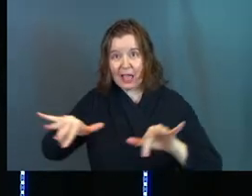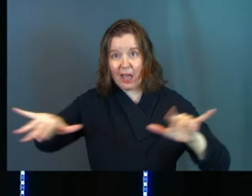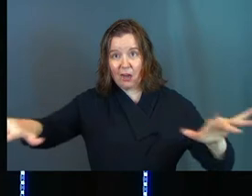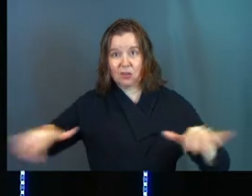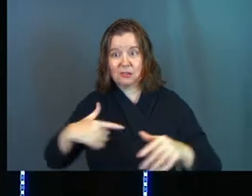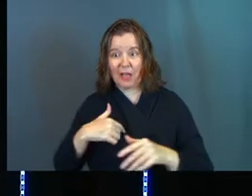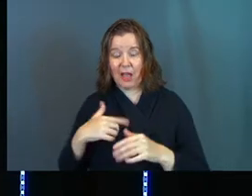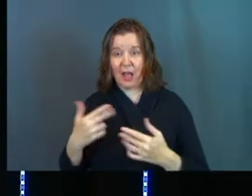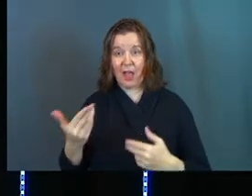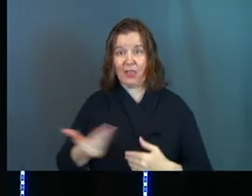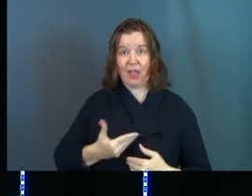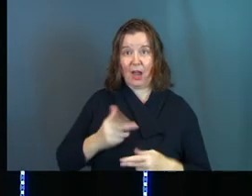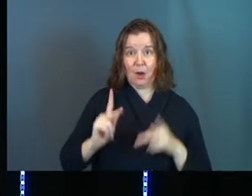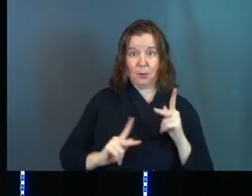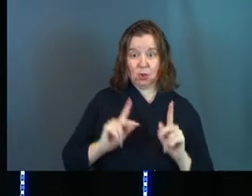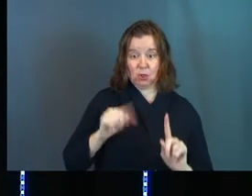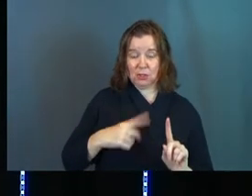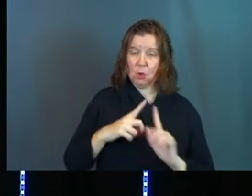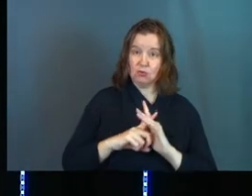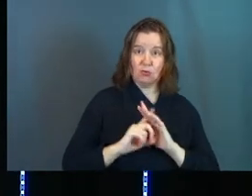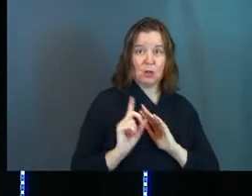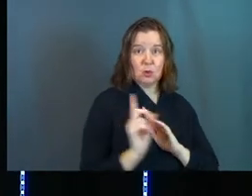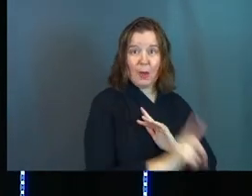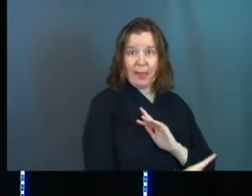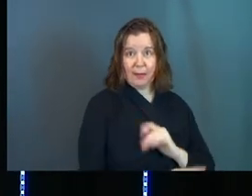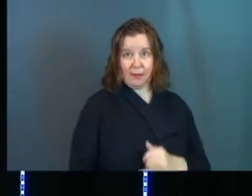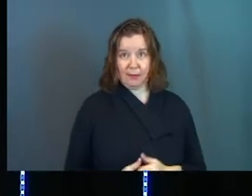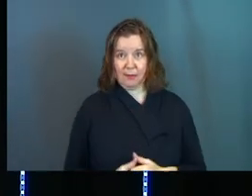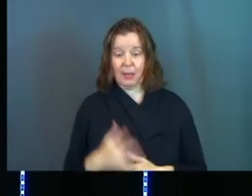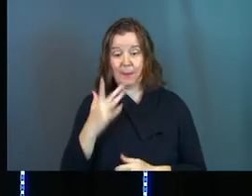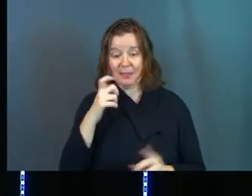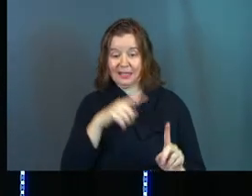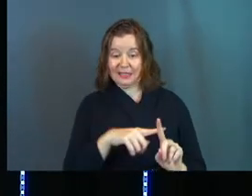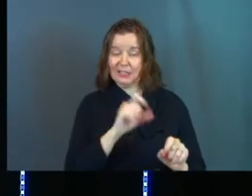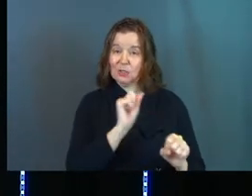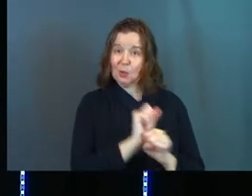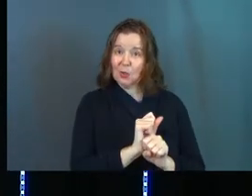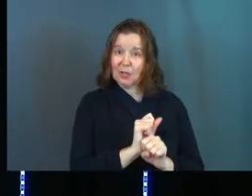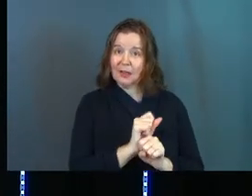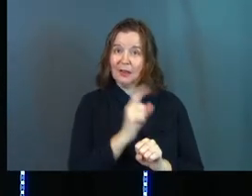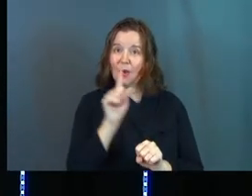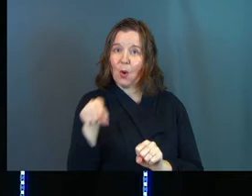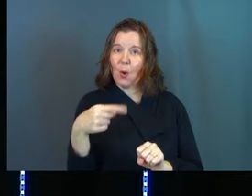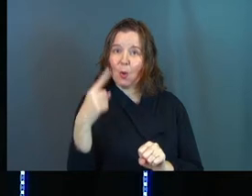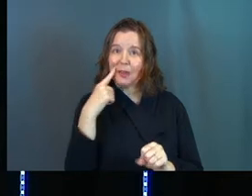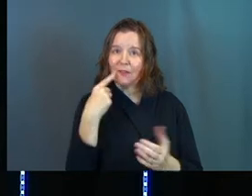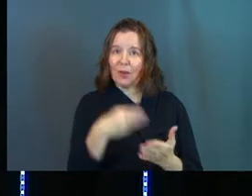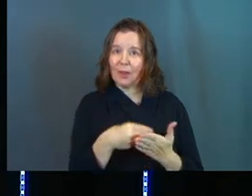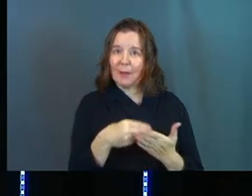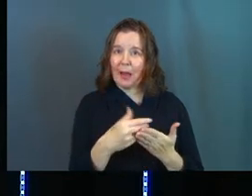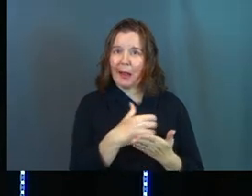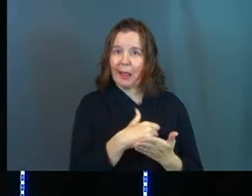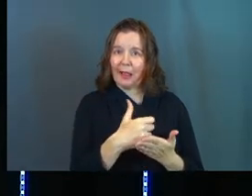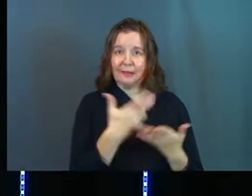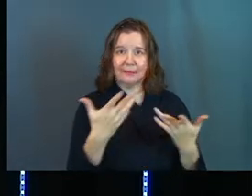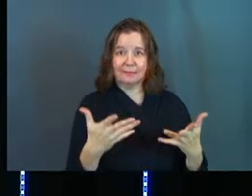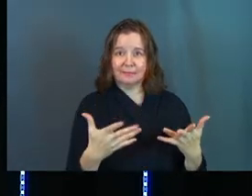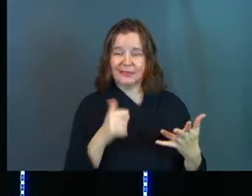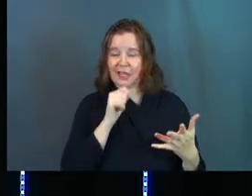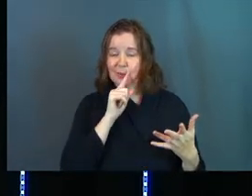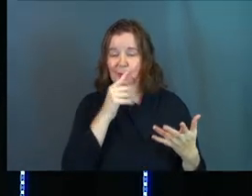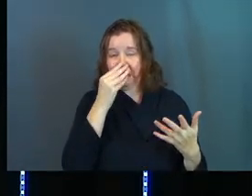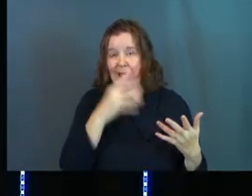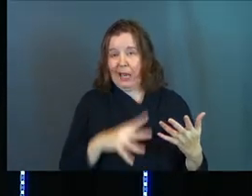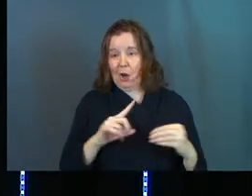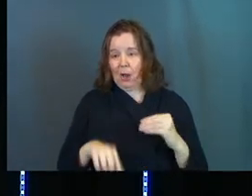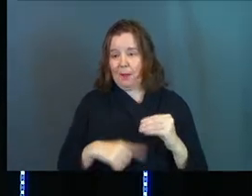the flock. And the hired hand, verse 13, runs away because he's working only for the money and doesn't